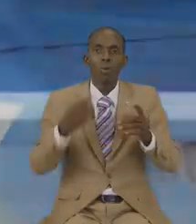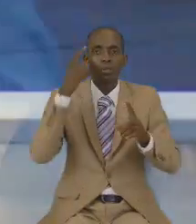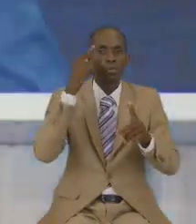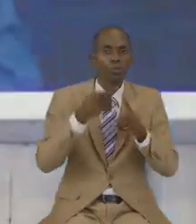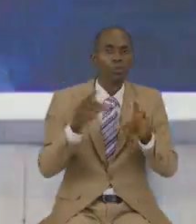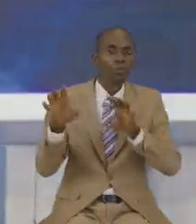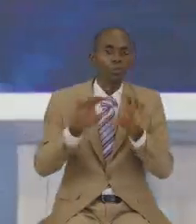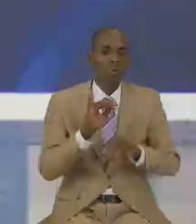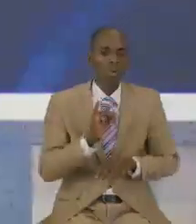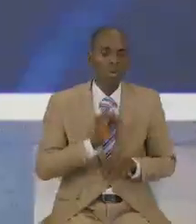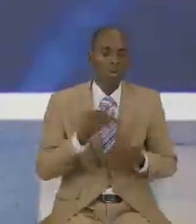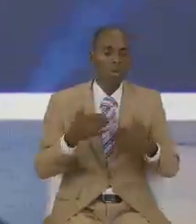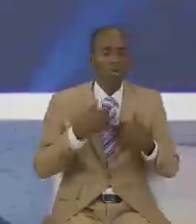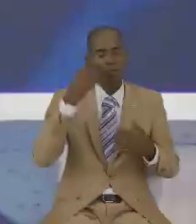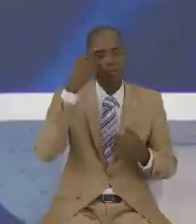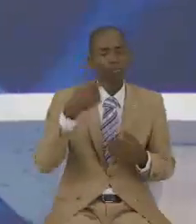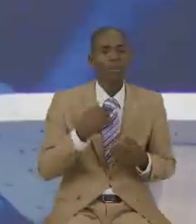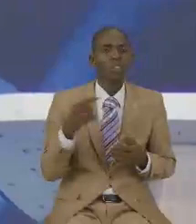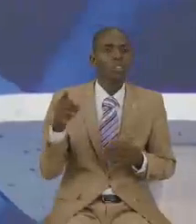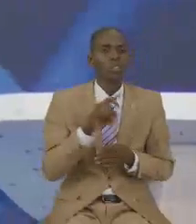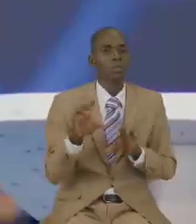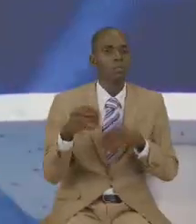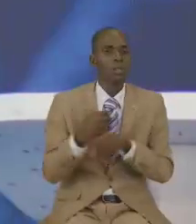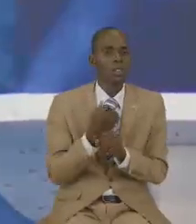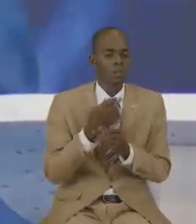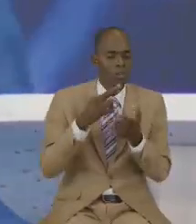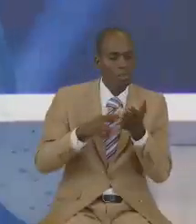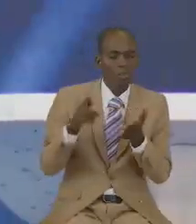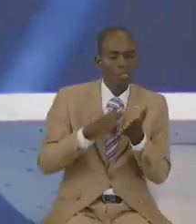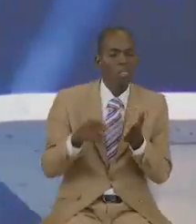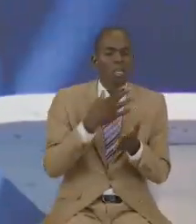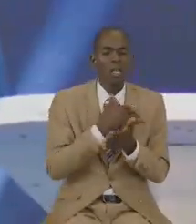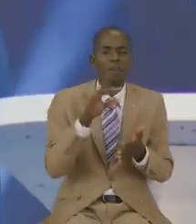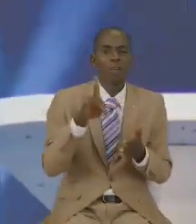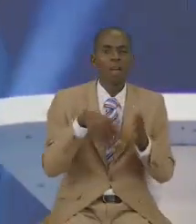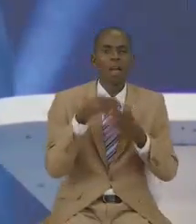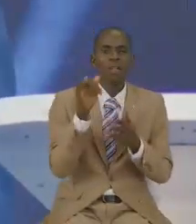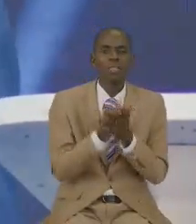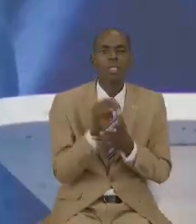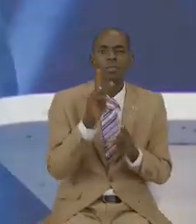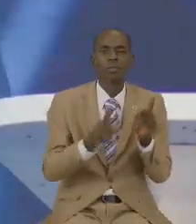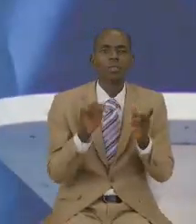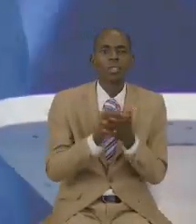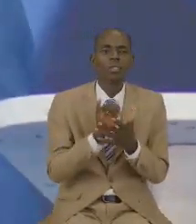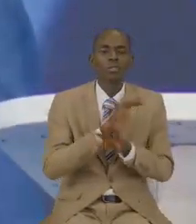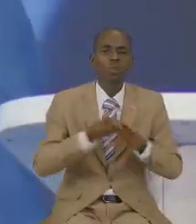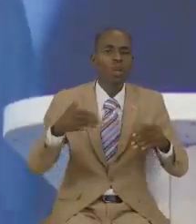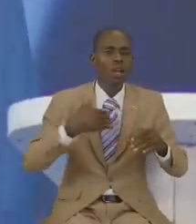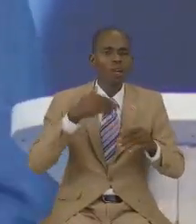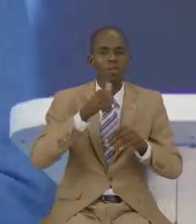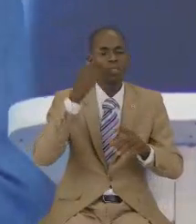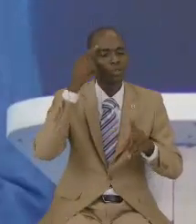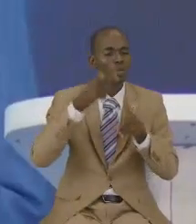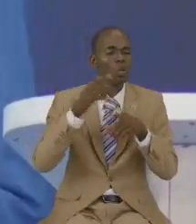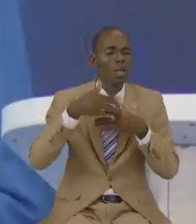have for living? They conducted a research and they found out the people who did not have any goal after